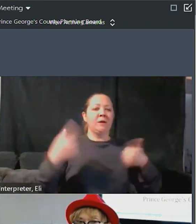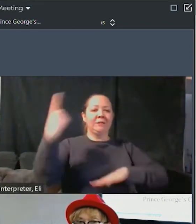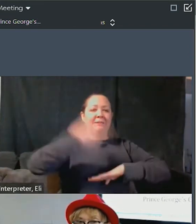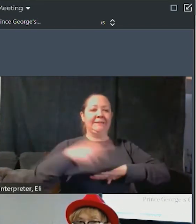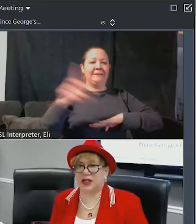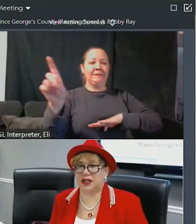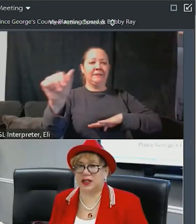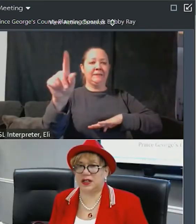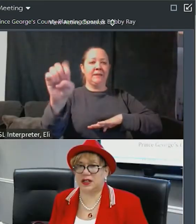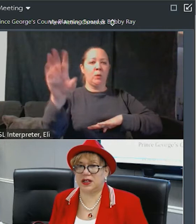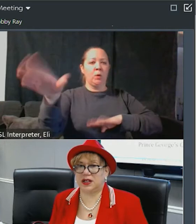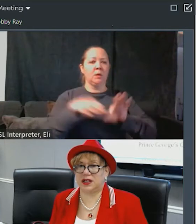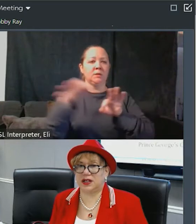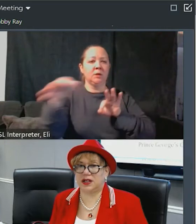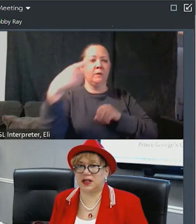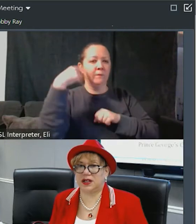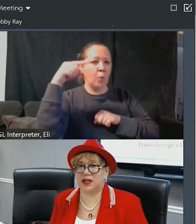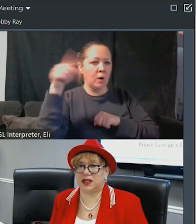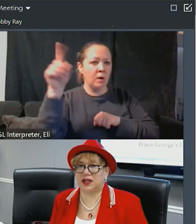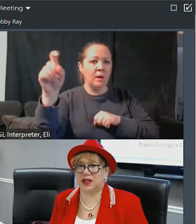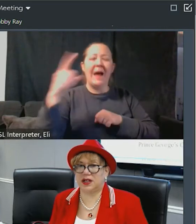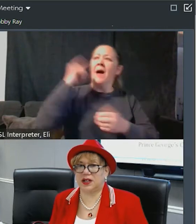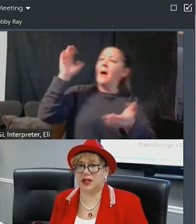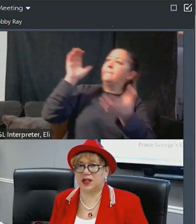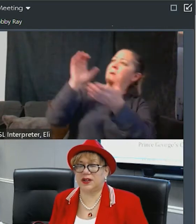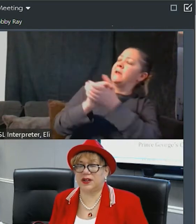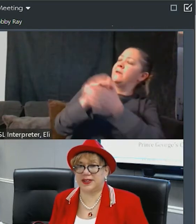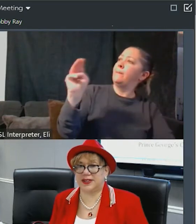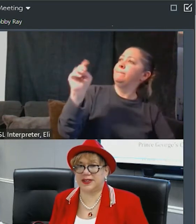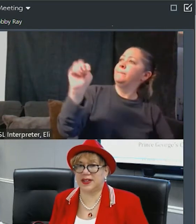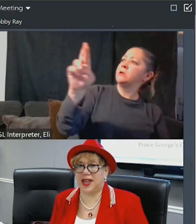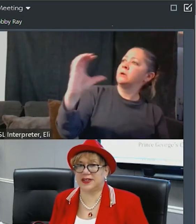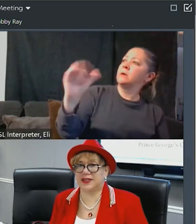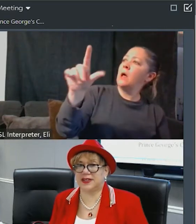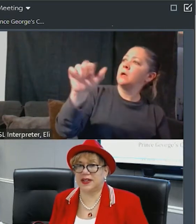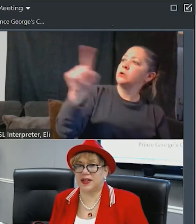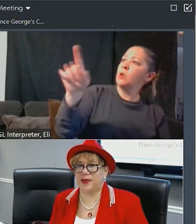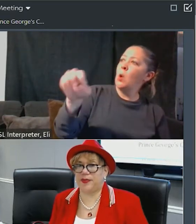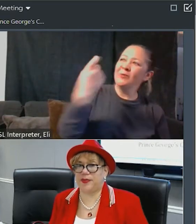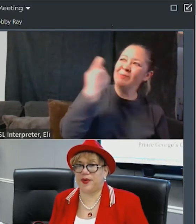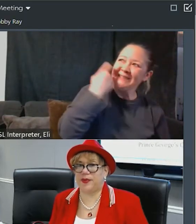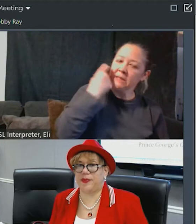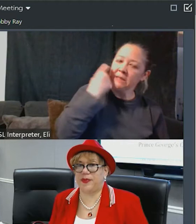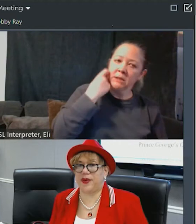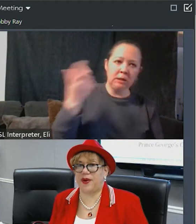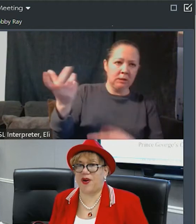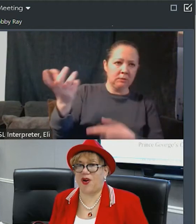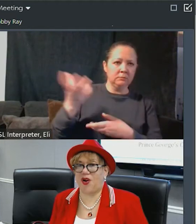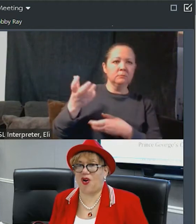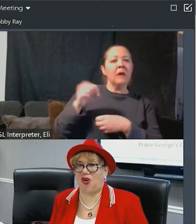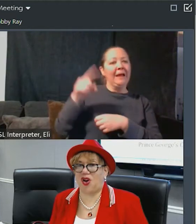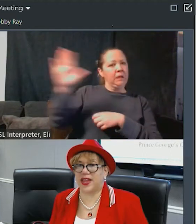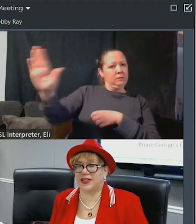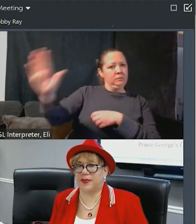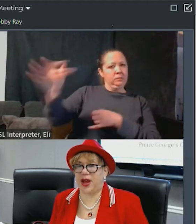I believe Mr. Falzone's request just came in. It was in the additional backup materials. Yes. Yes. For today's meeting, so I think his was the